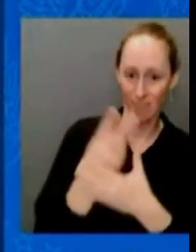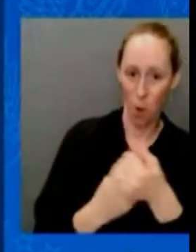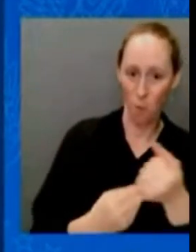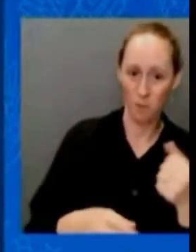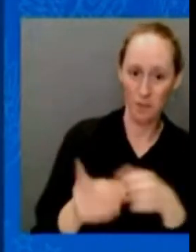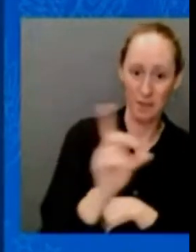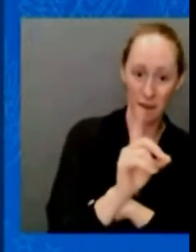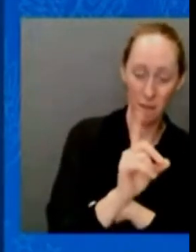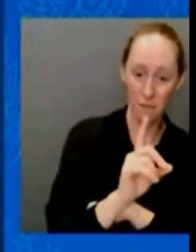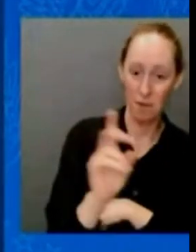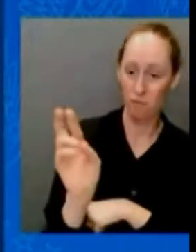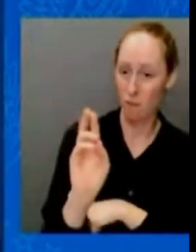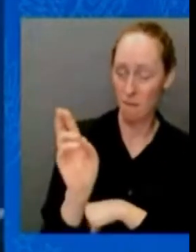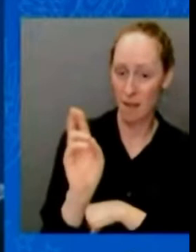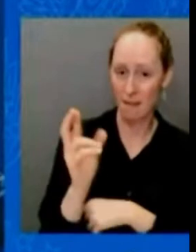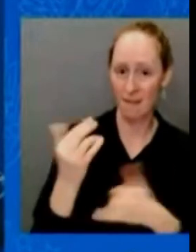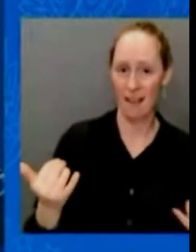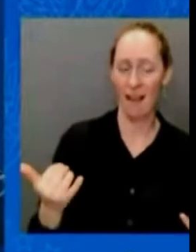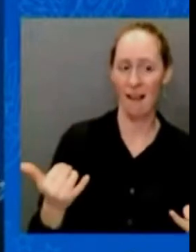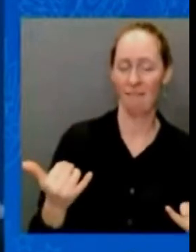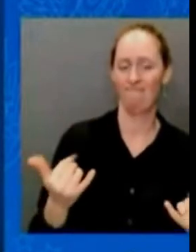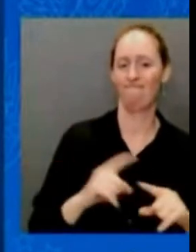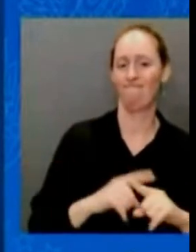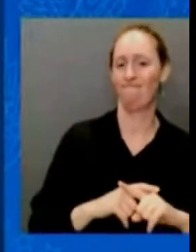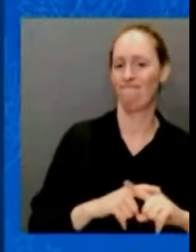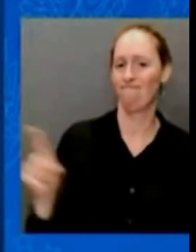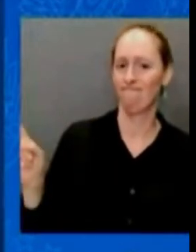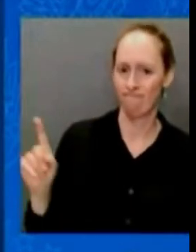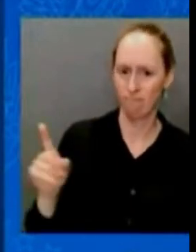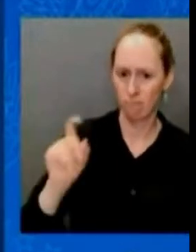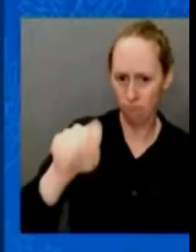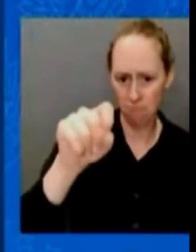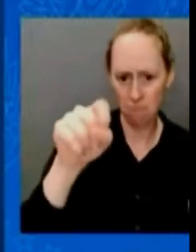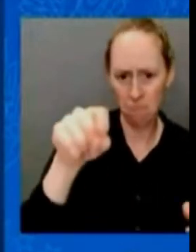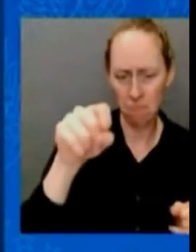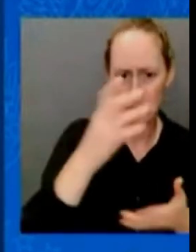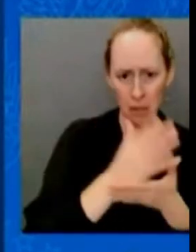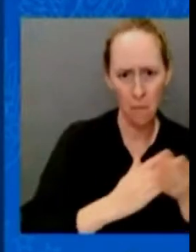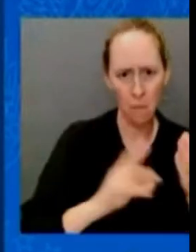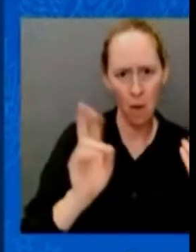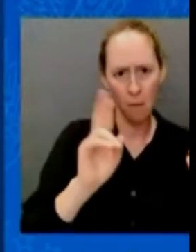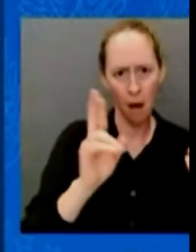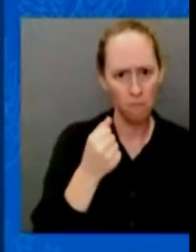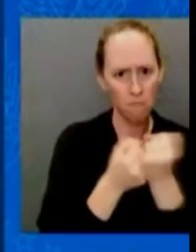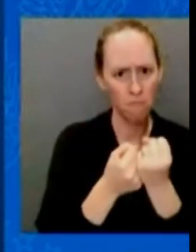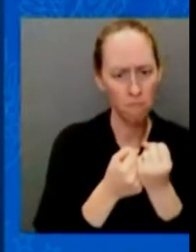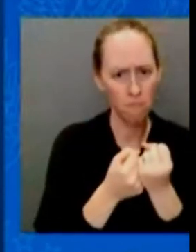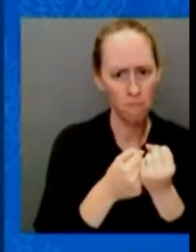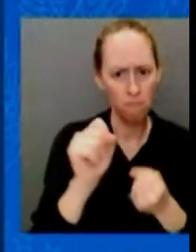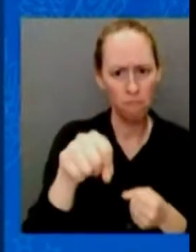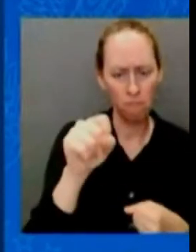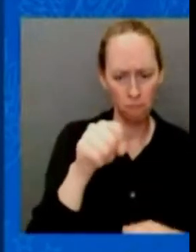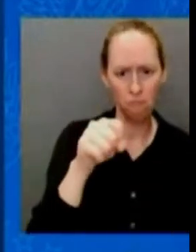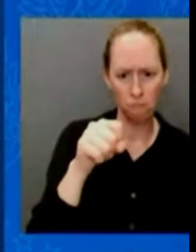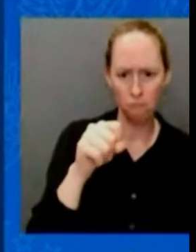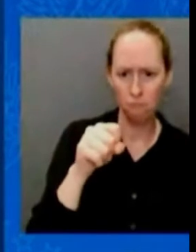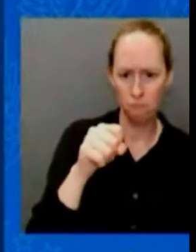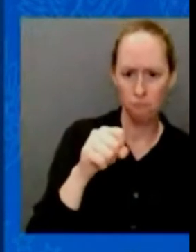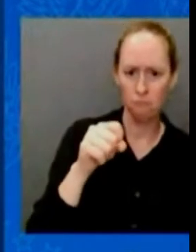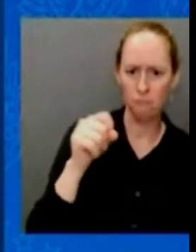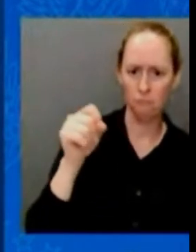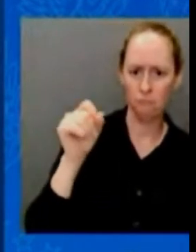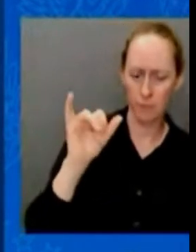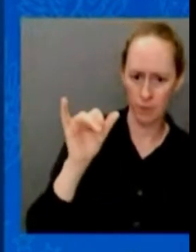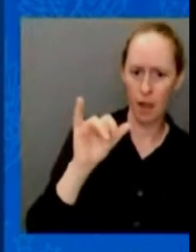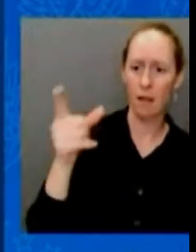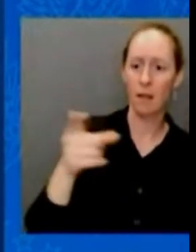my Republican colleagues, Congressman Katko and others, credit for joining us. But make no